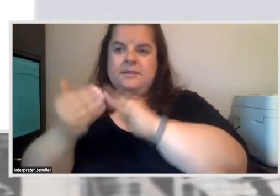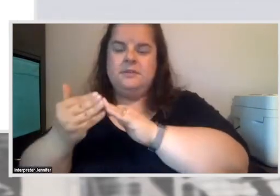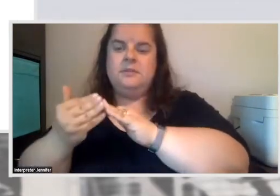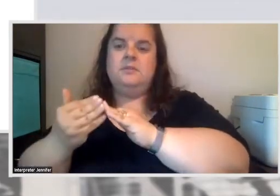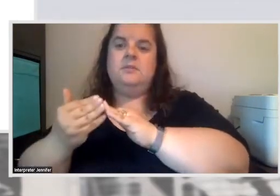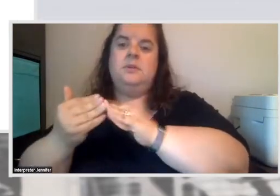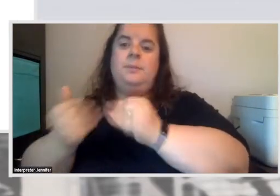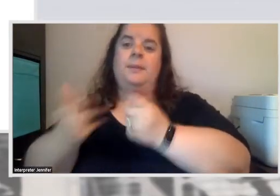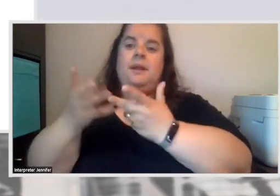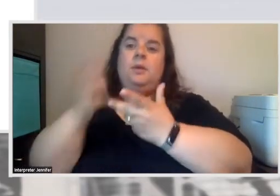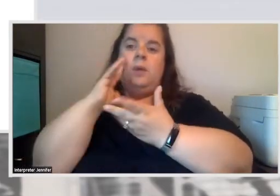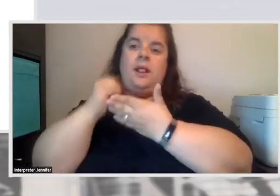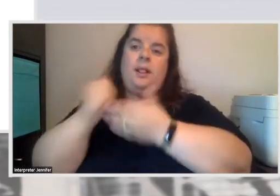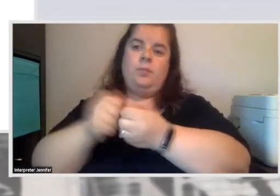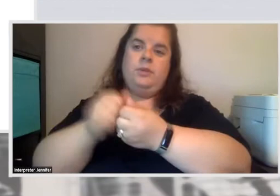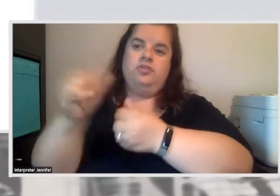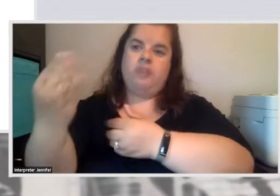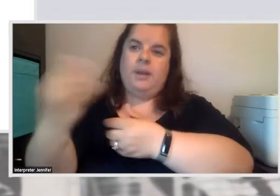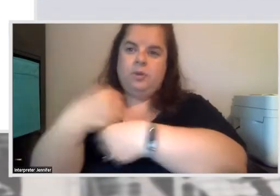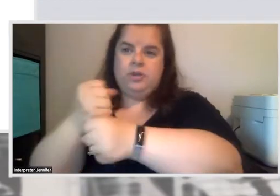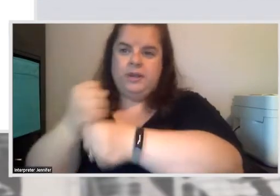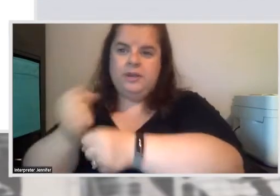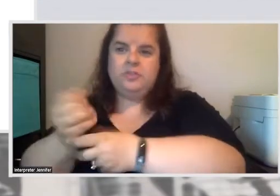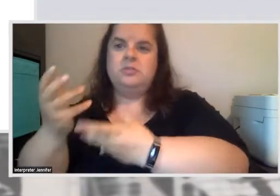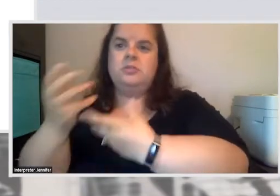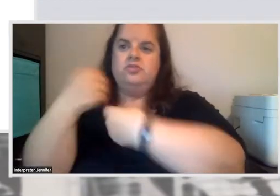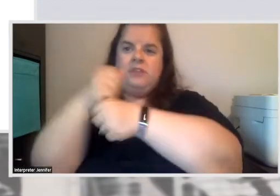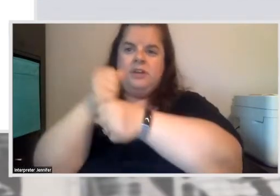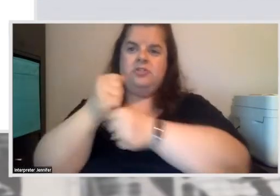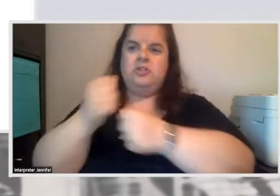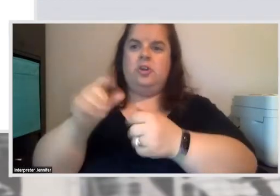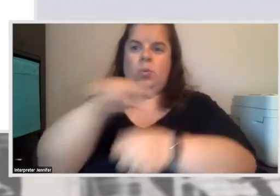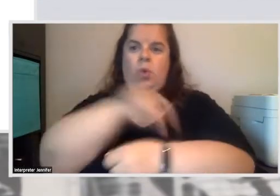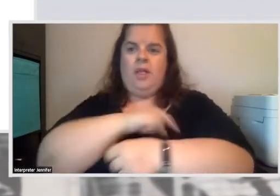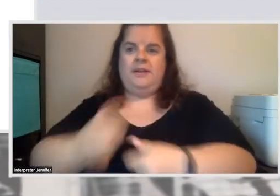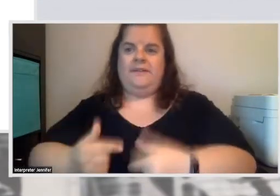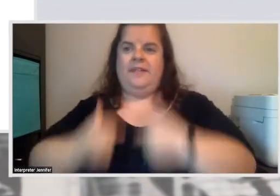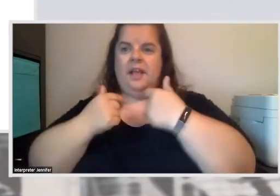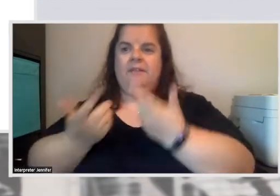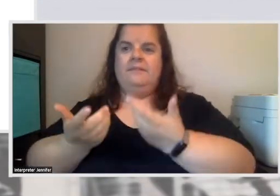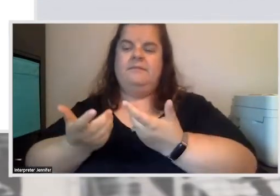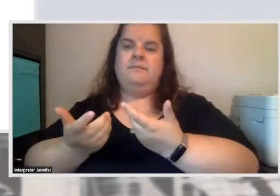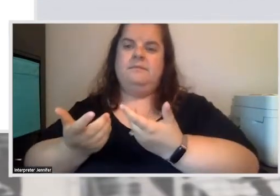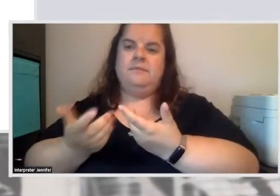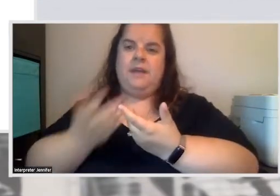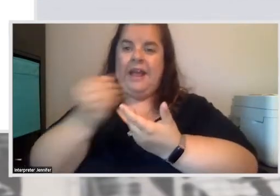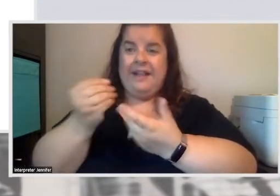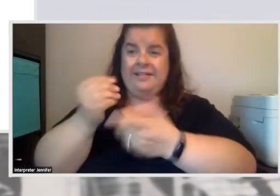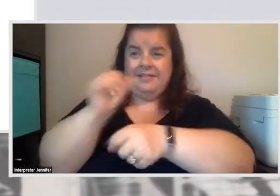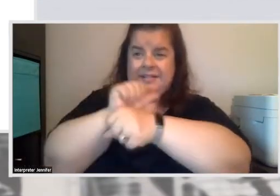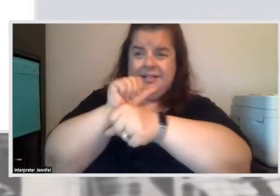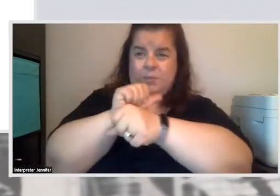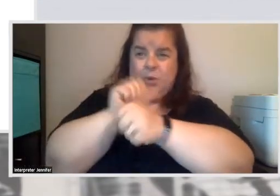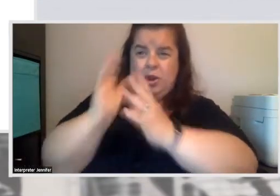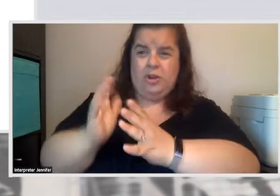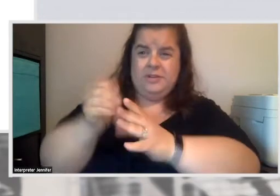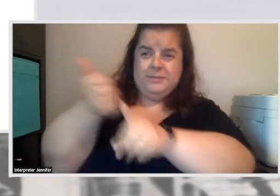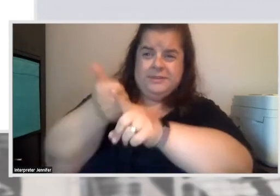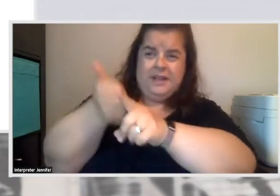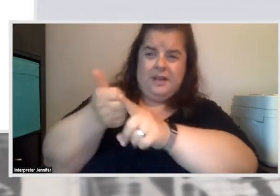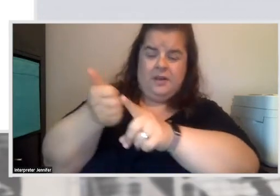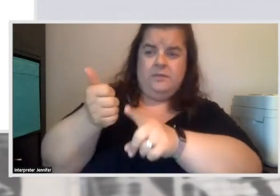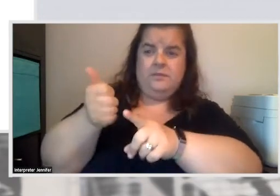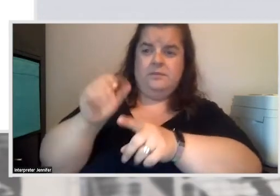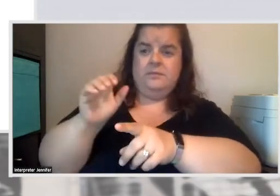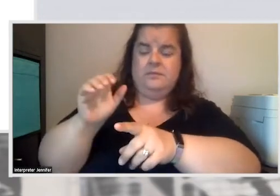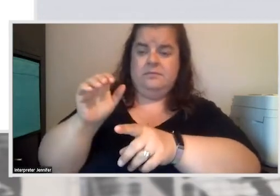job creation, help with creation of quality of life within our city, as well as for the entrepreneurs themselves to build wealth and to really sustain